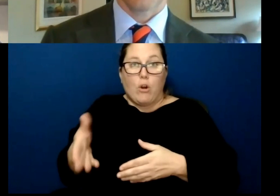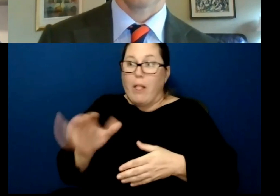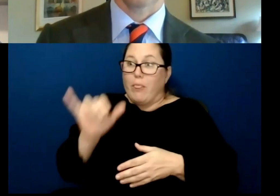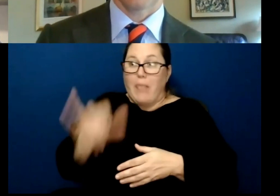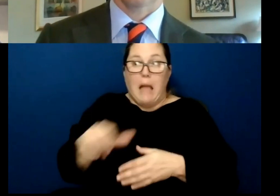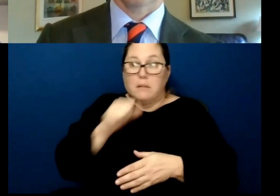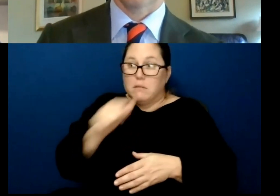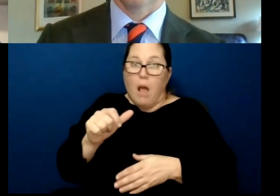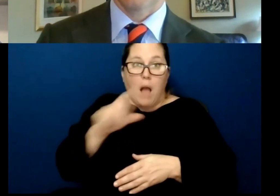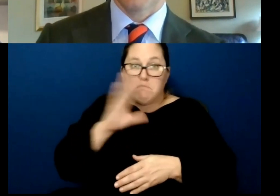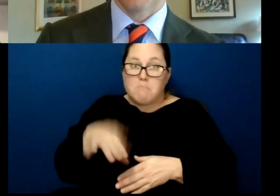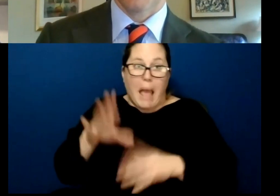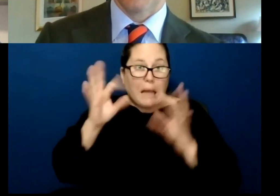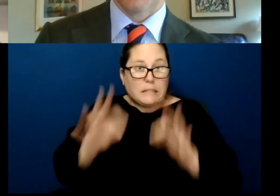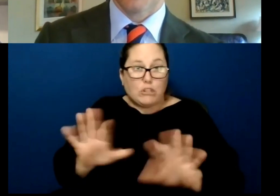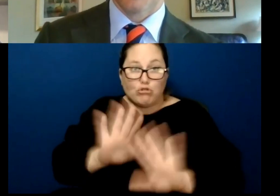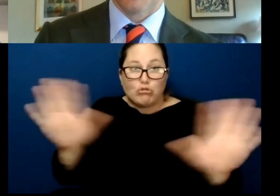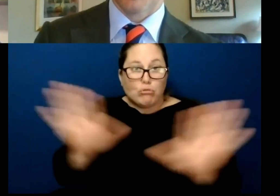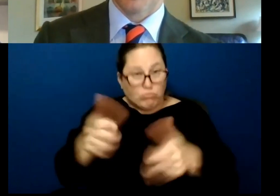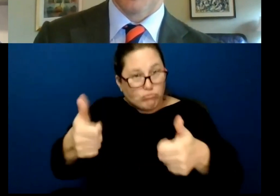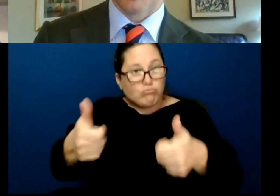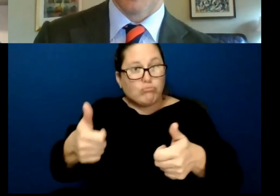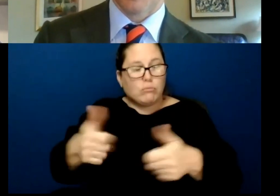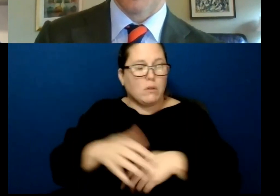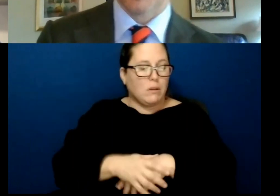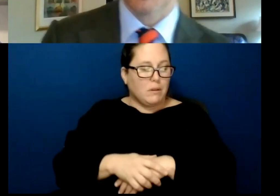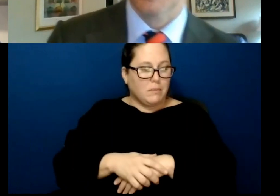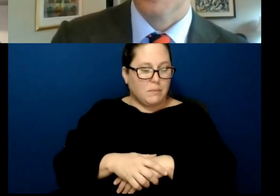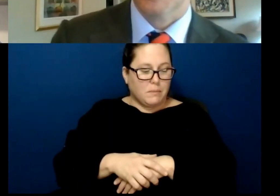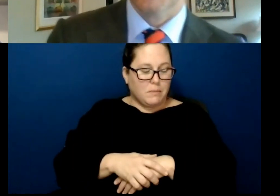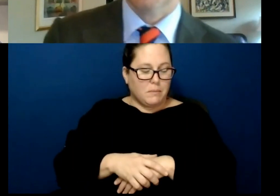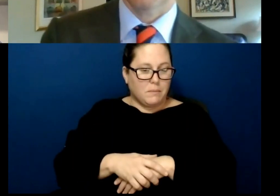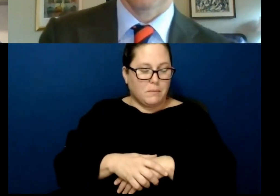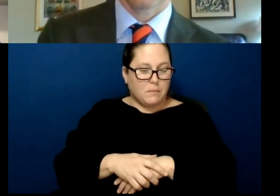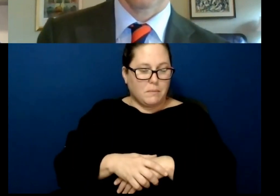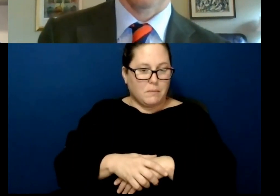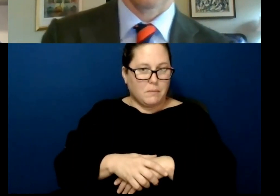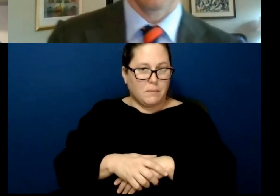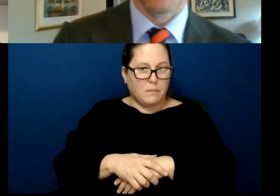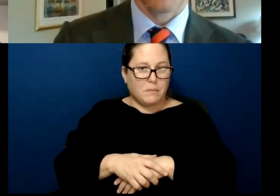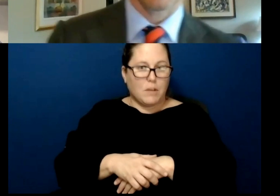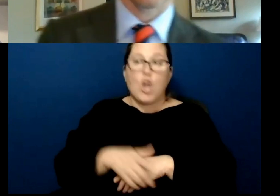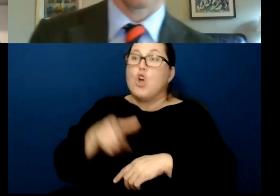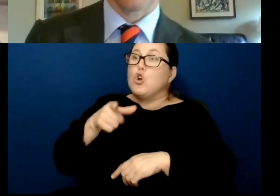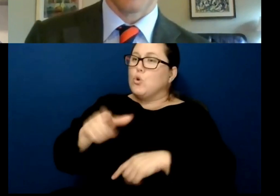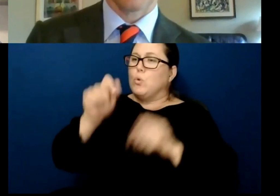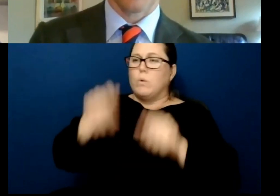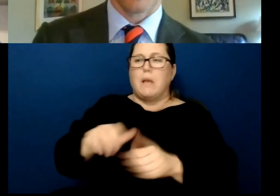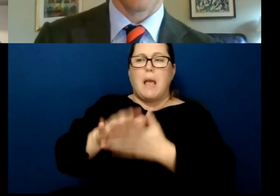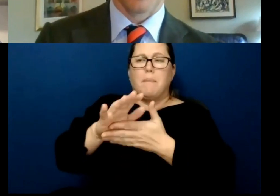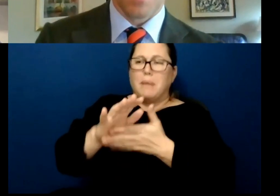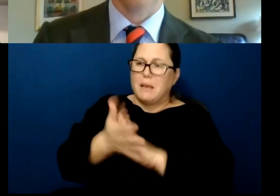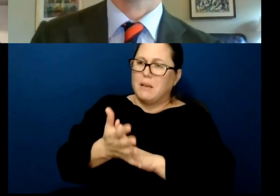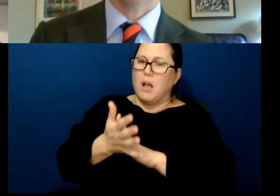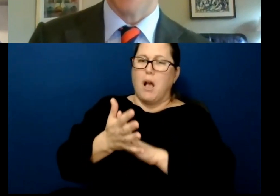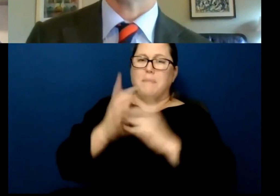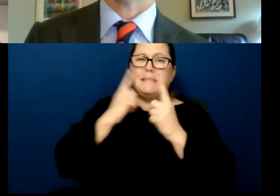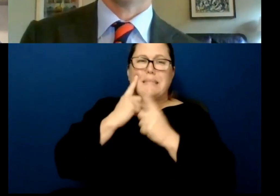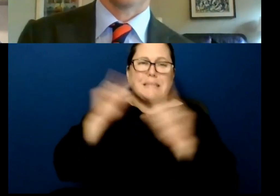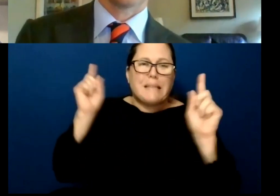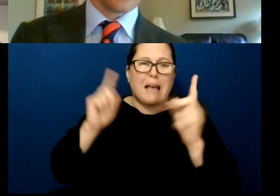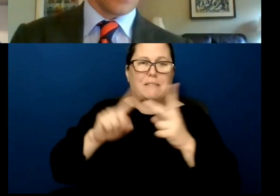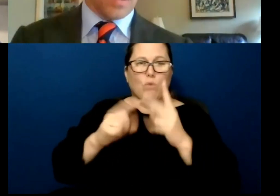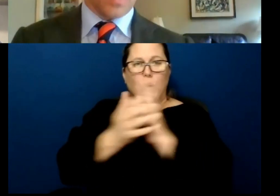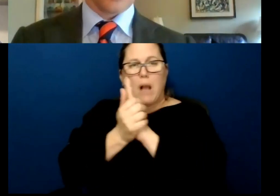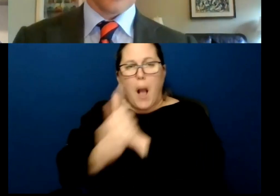decision. You can still end up being a perfectly successful, competent physician. by Thank